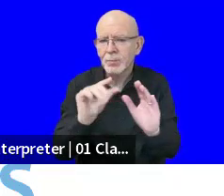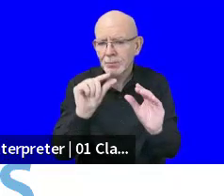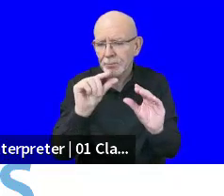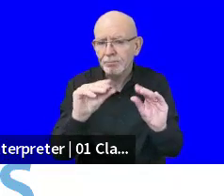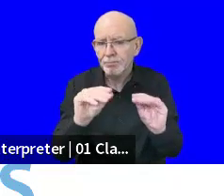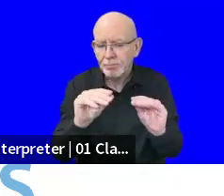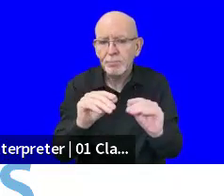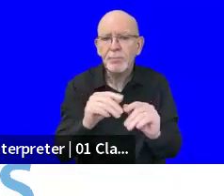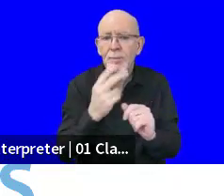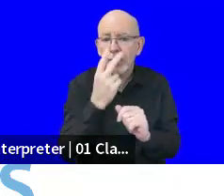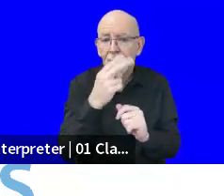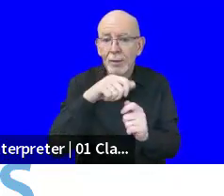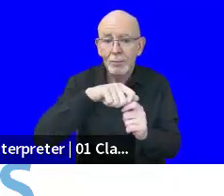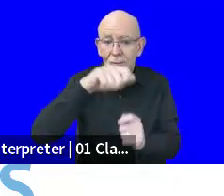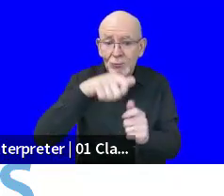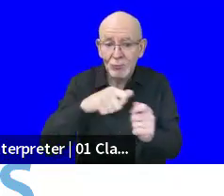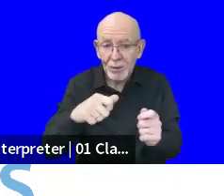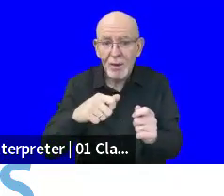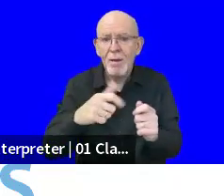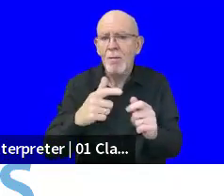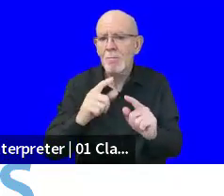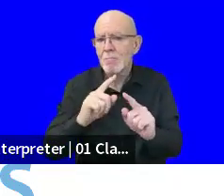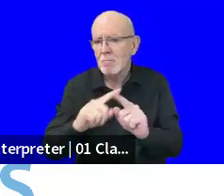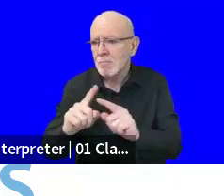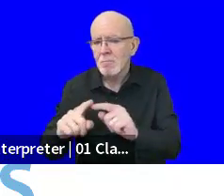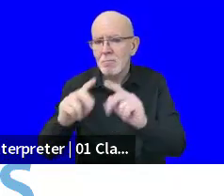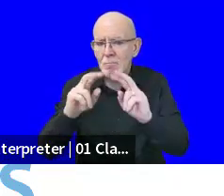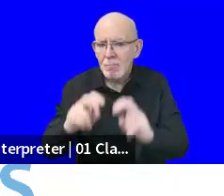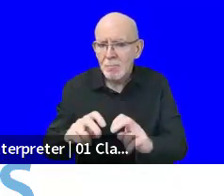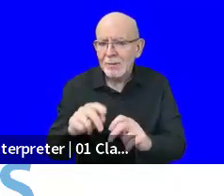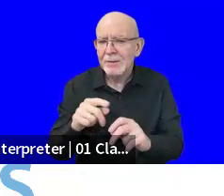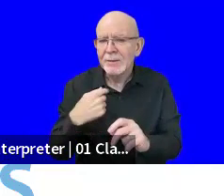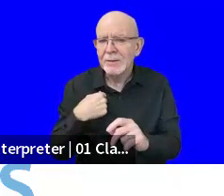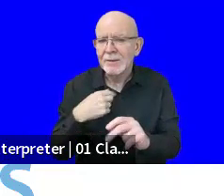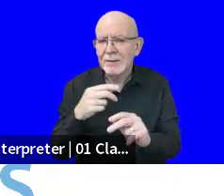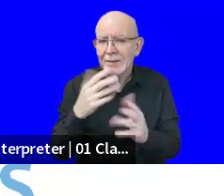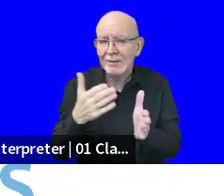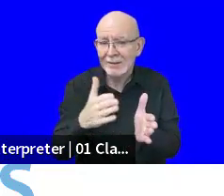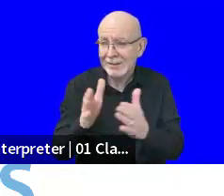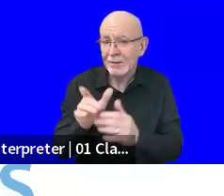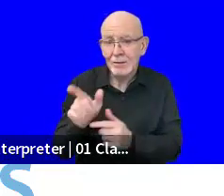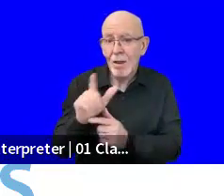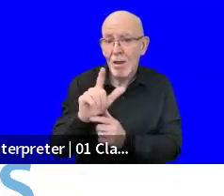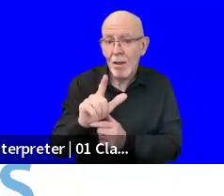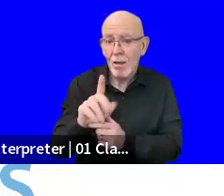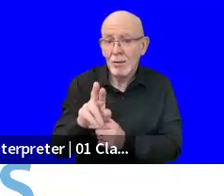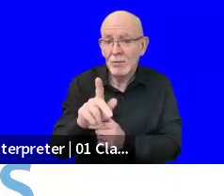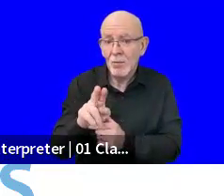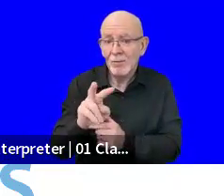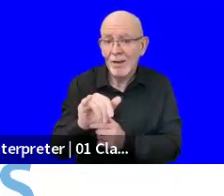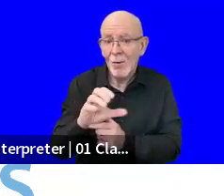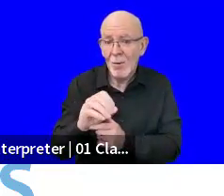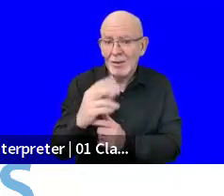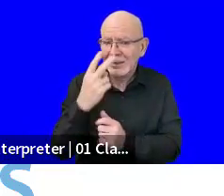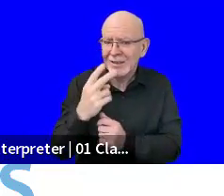Ludovico to see what's the relevance of those different methodologies to design and implement